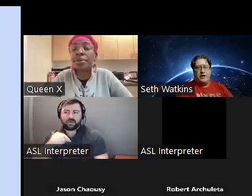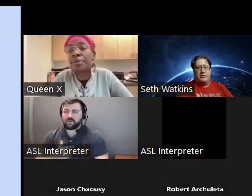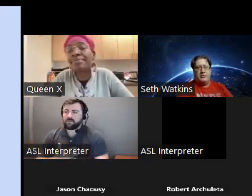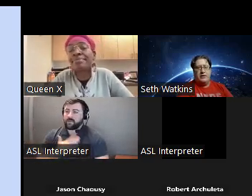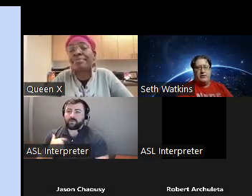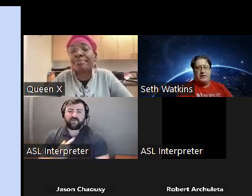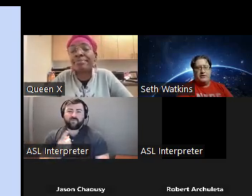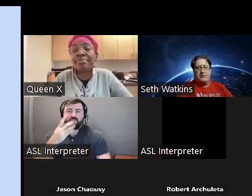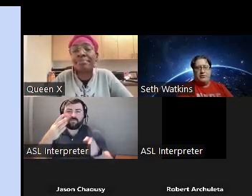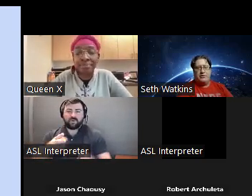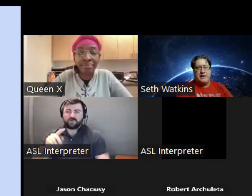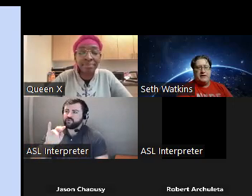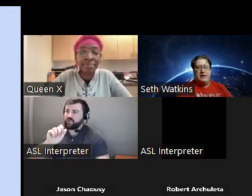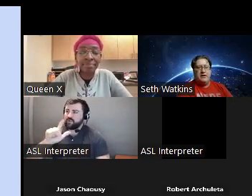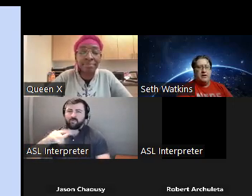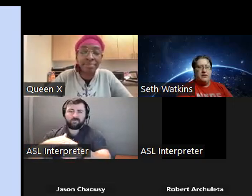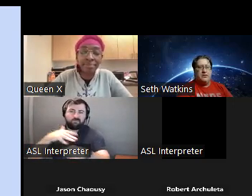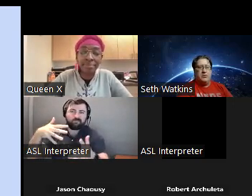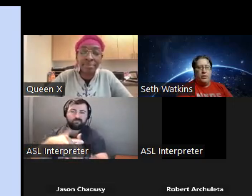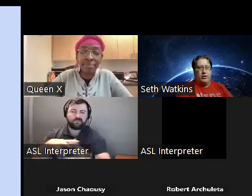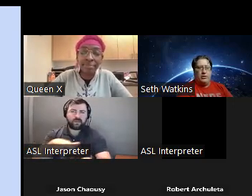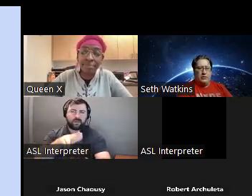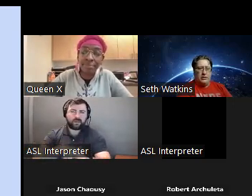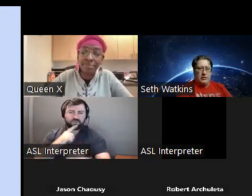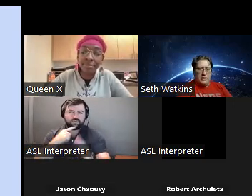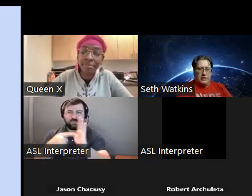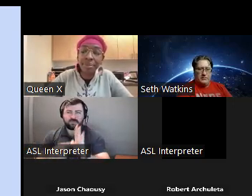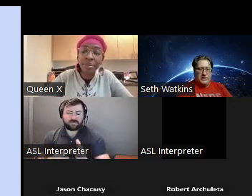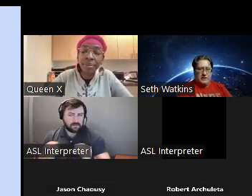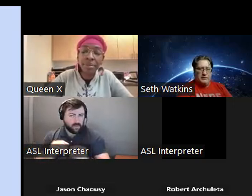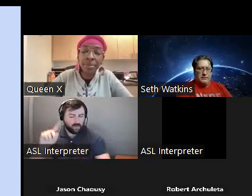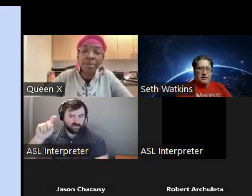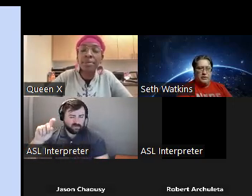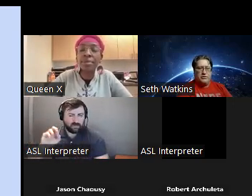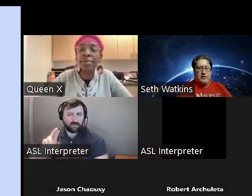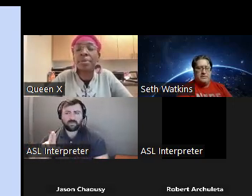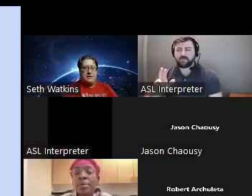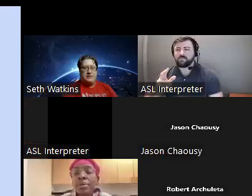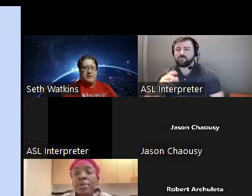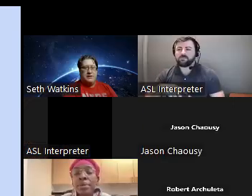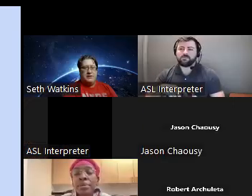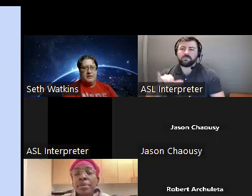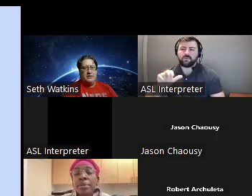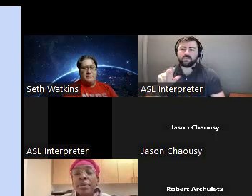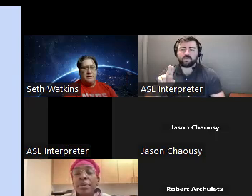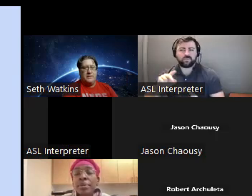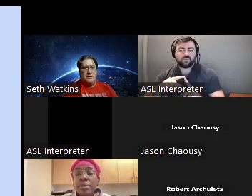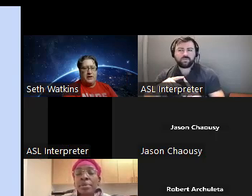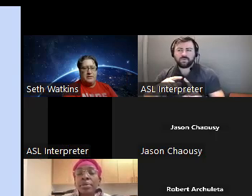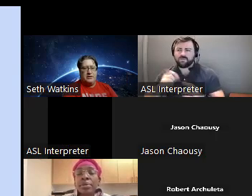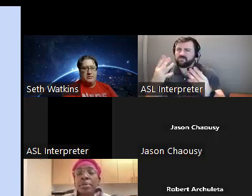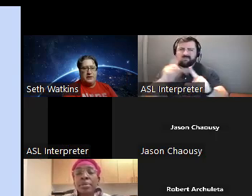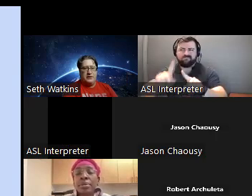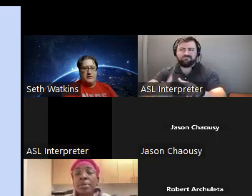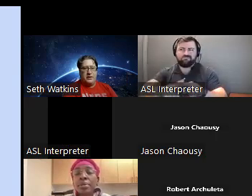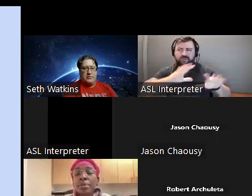one tribal nation represented. Are there more, or like the Ute tribes, and there's like many tribes